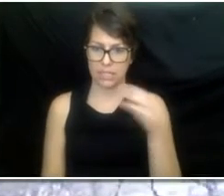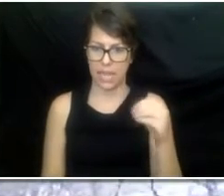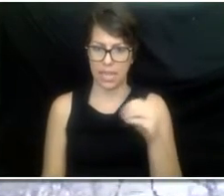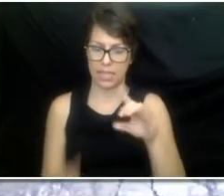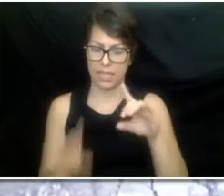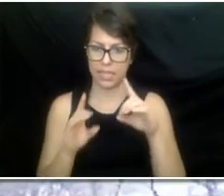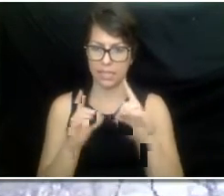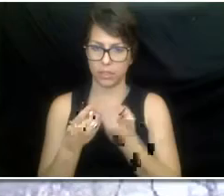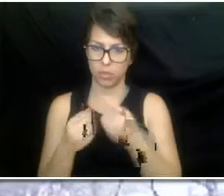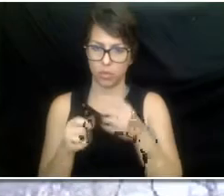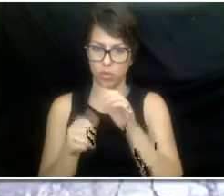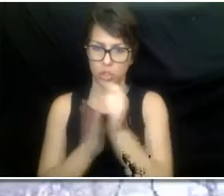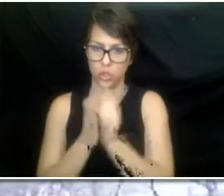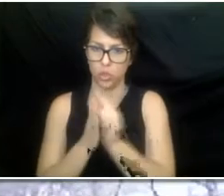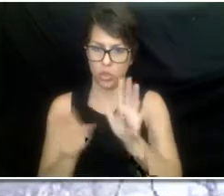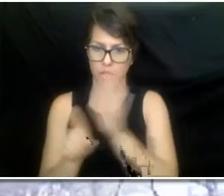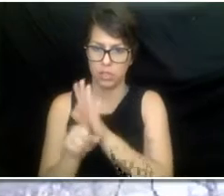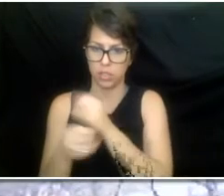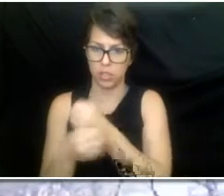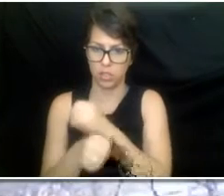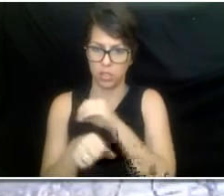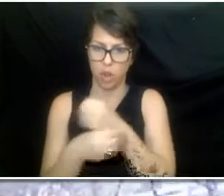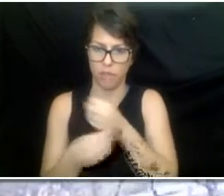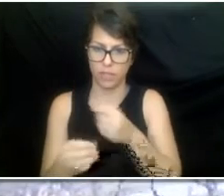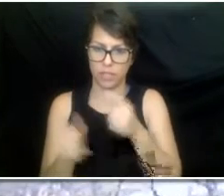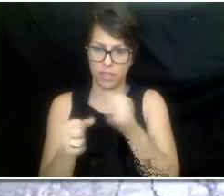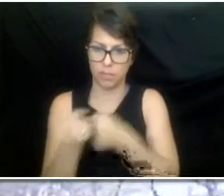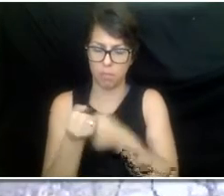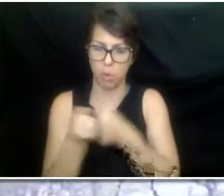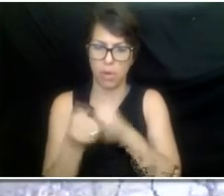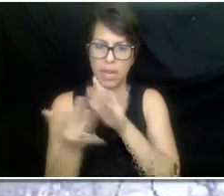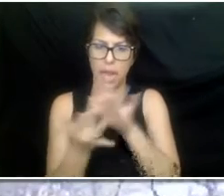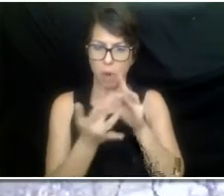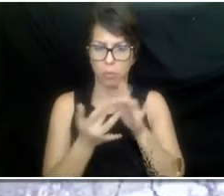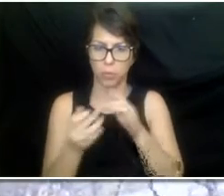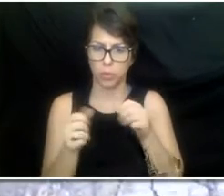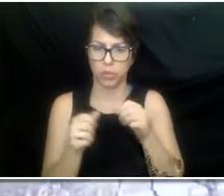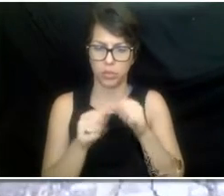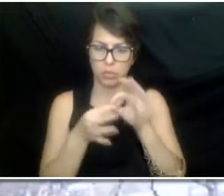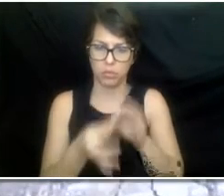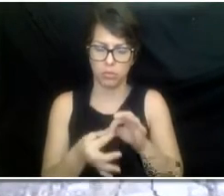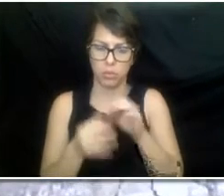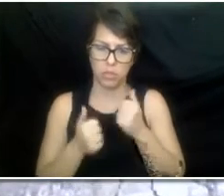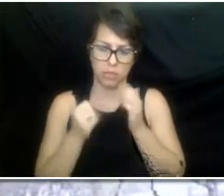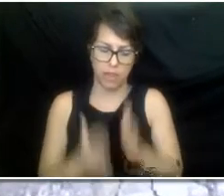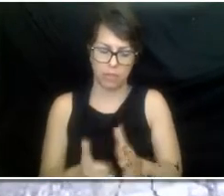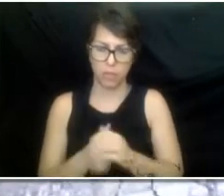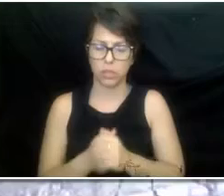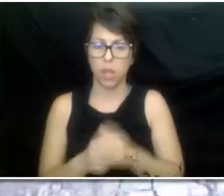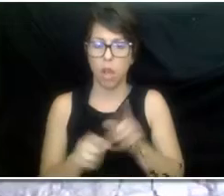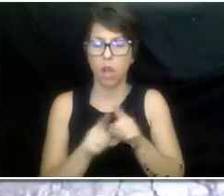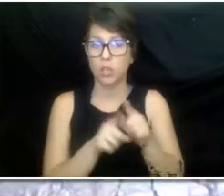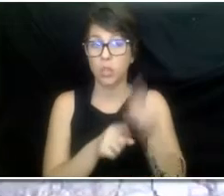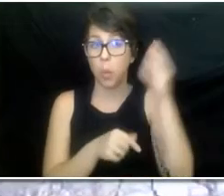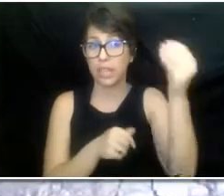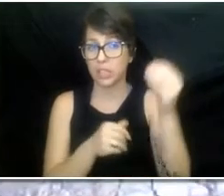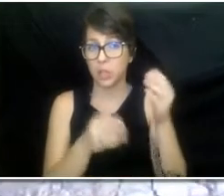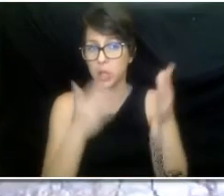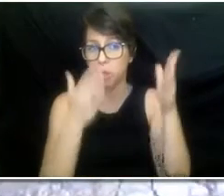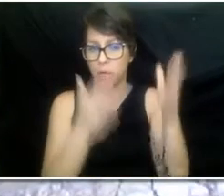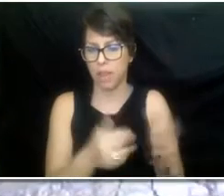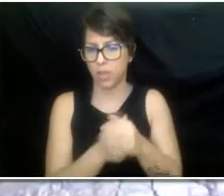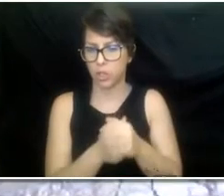troubleshoot issues share best practices and provide support training and technical assistance